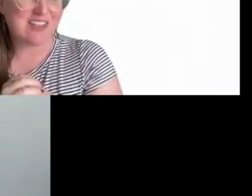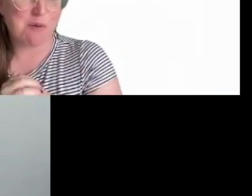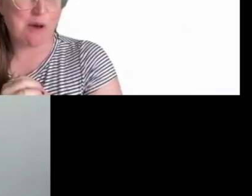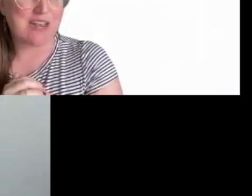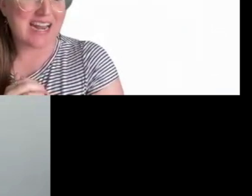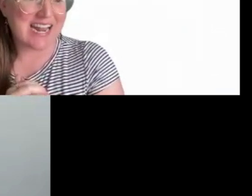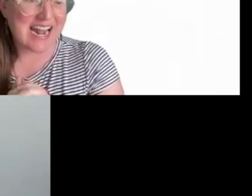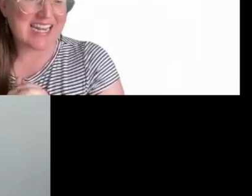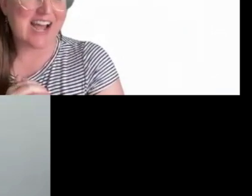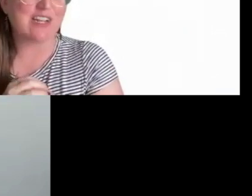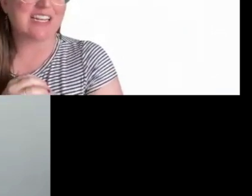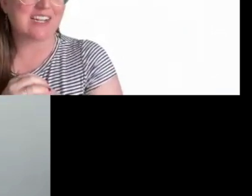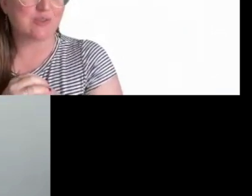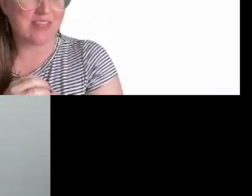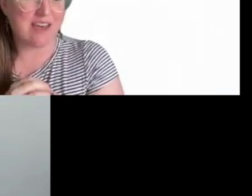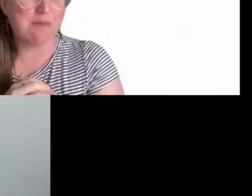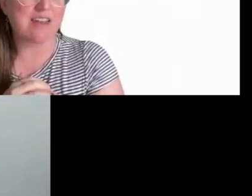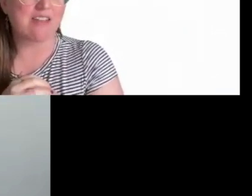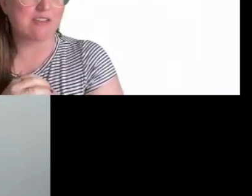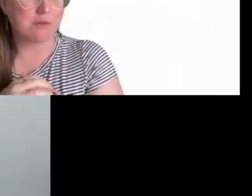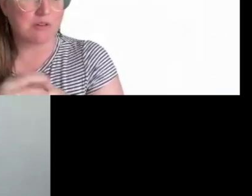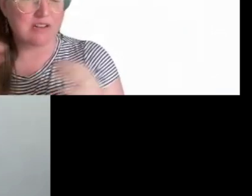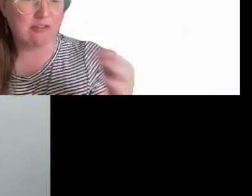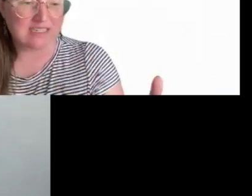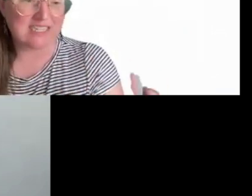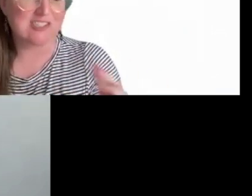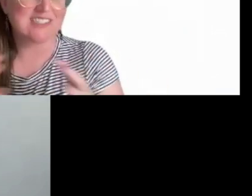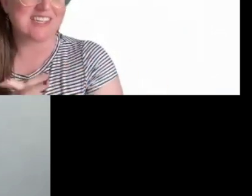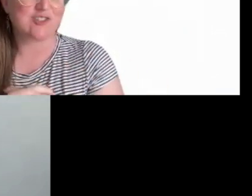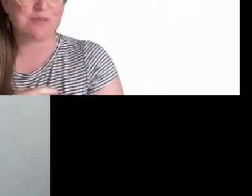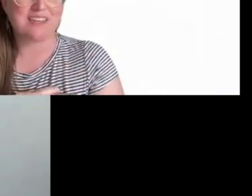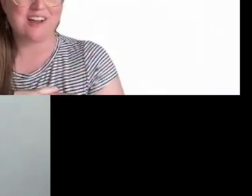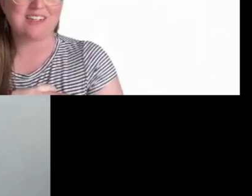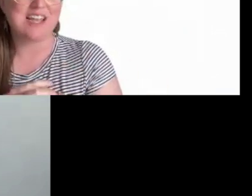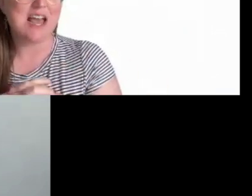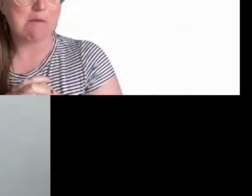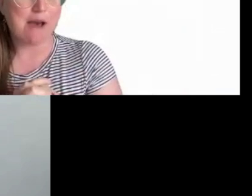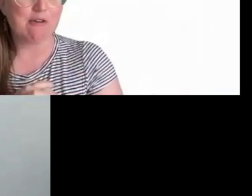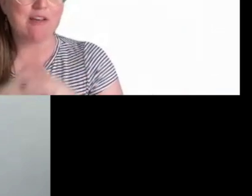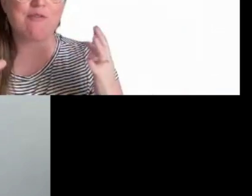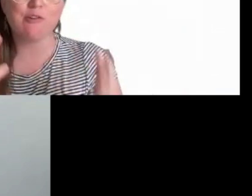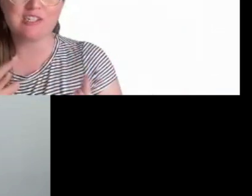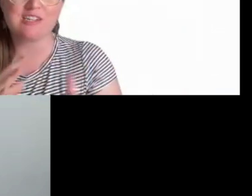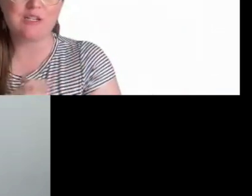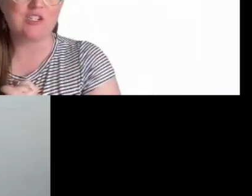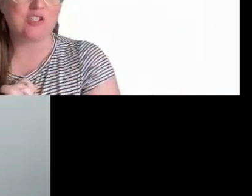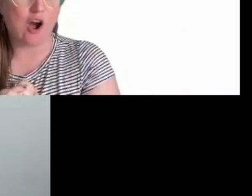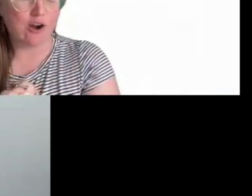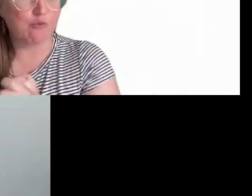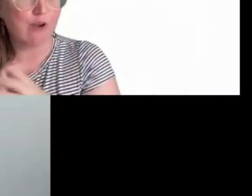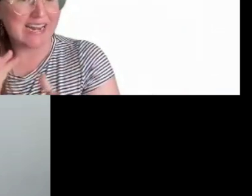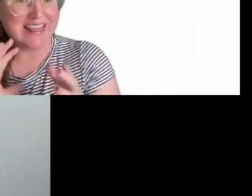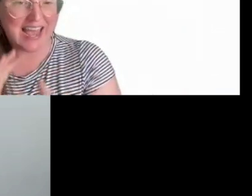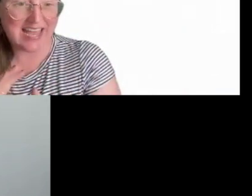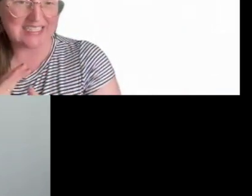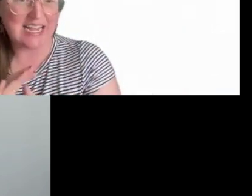to educate them about 988 and how to connect with them and other community organizations like Sheamekah talked about. Unfortunately, we